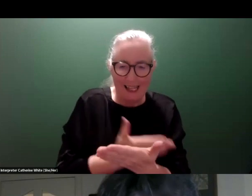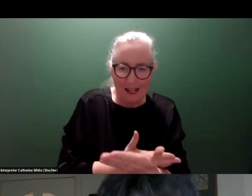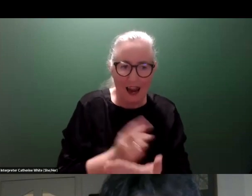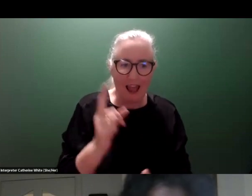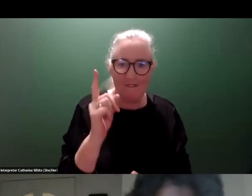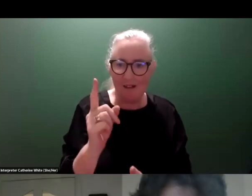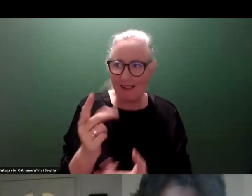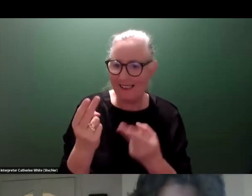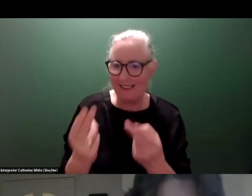be sought.